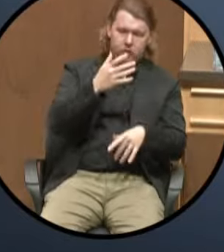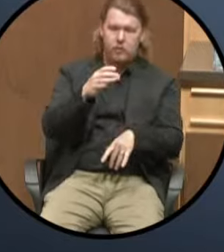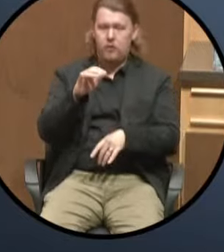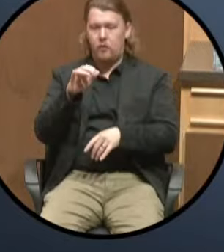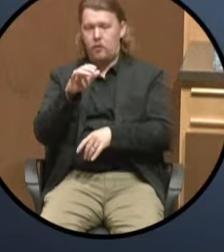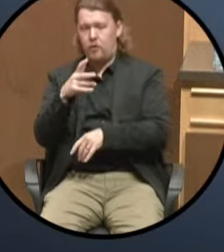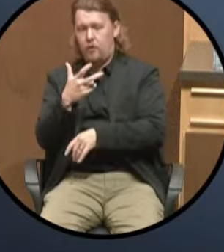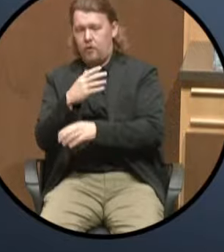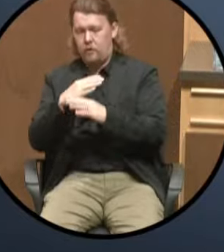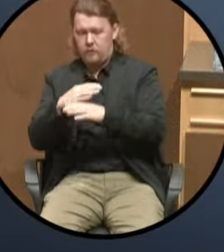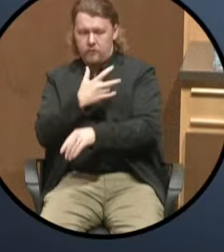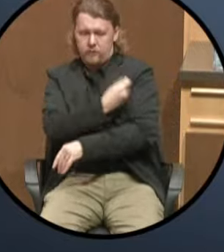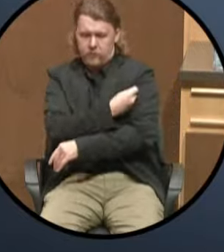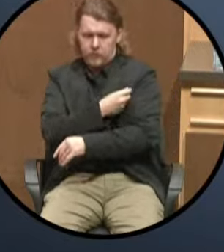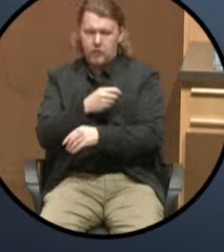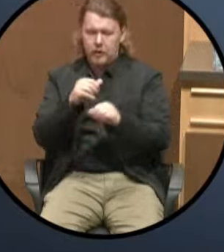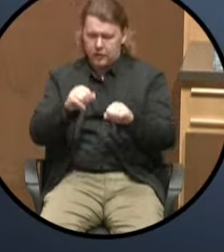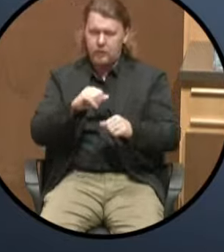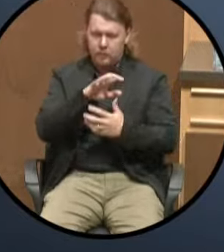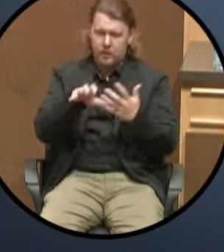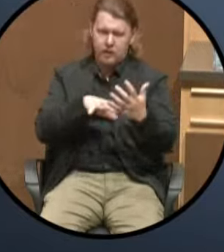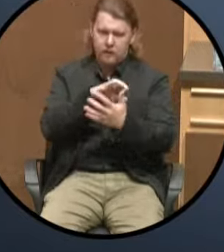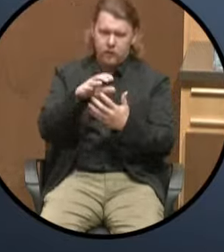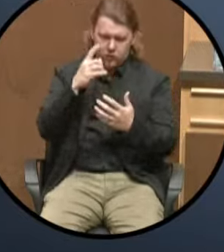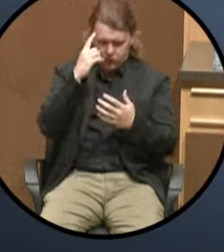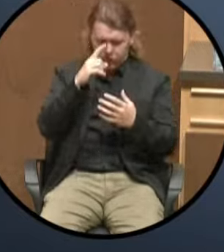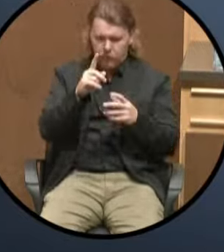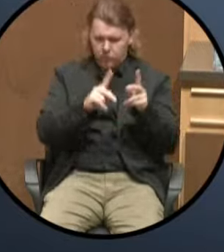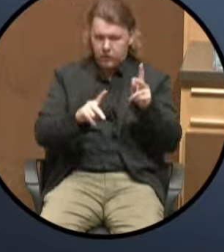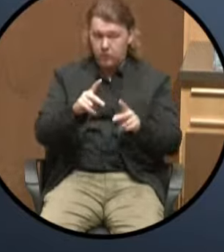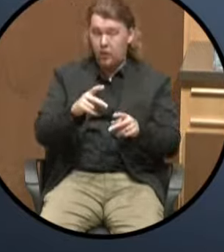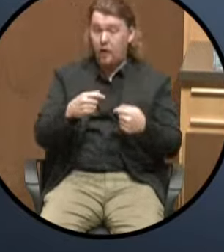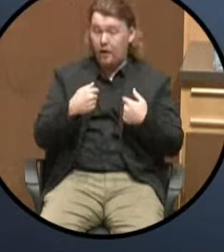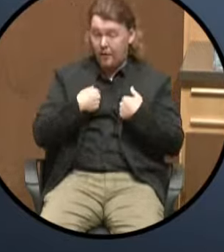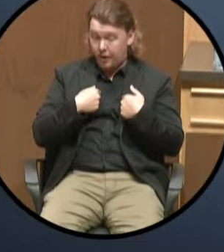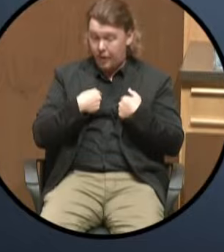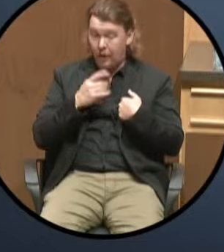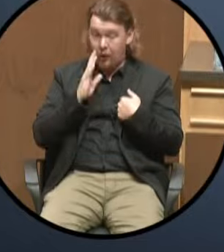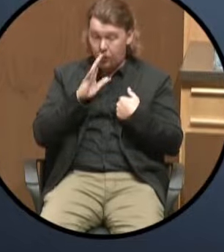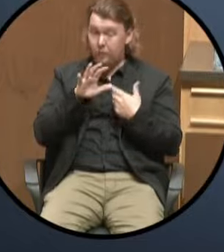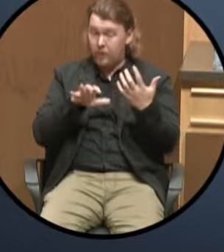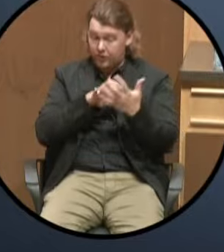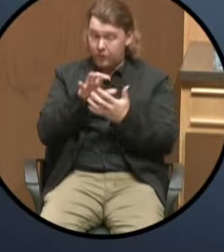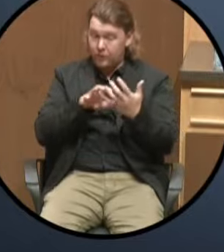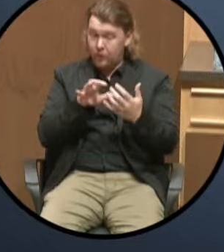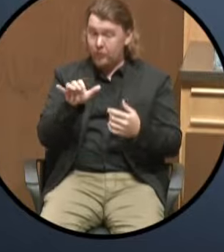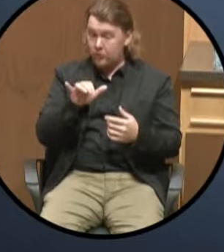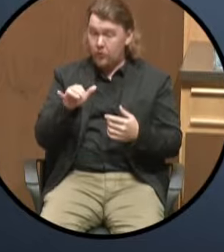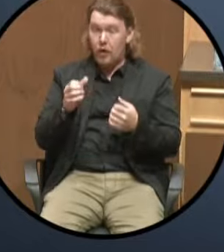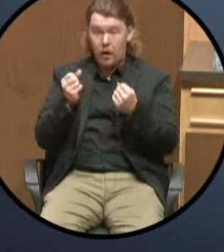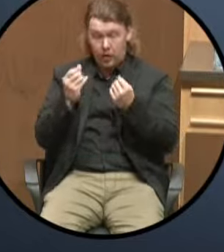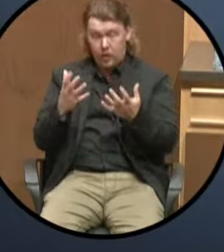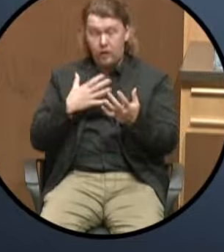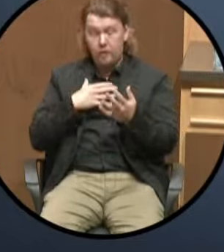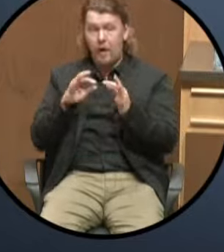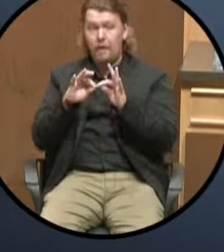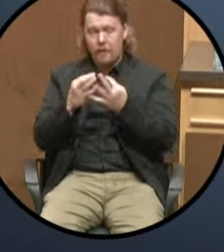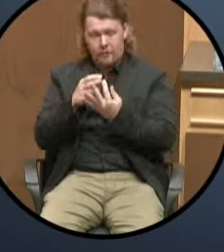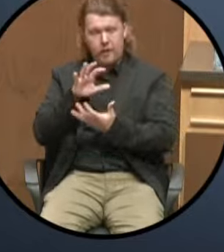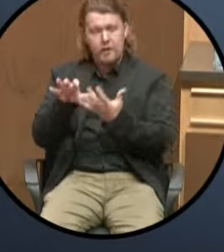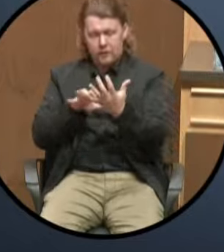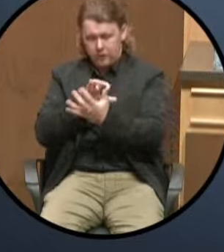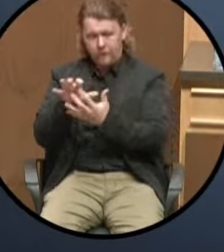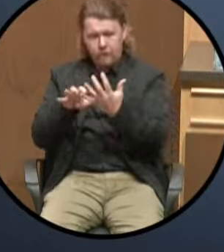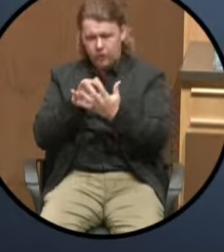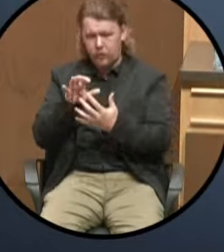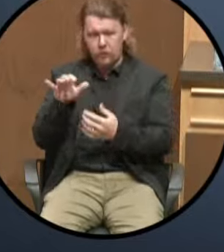confusing to the average individual. I would definitely be confused. A lot of my family members are also a little bit confused in